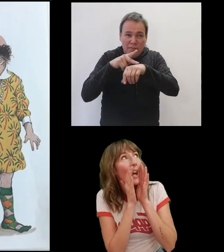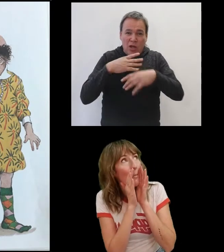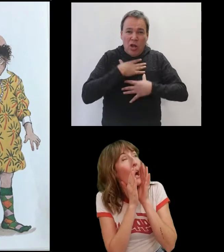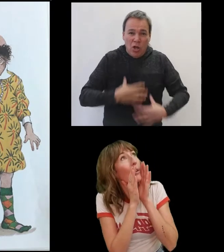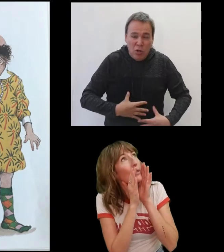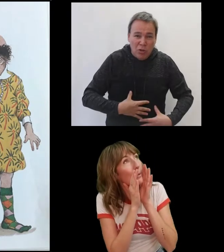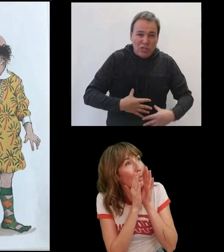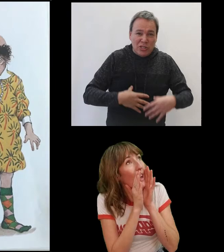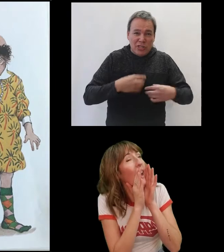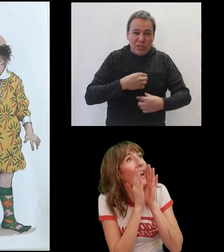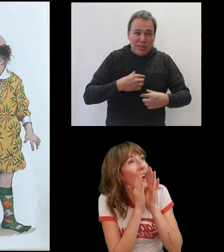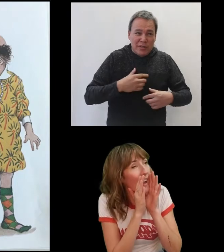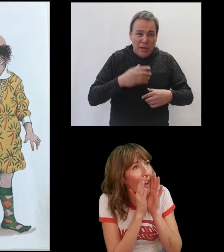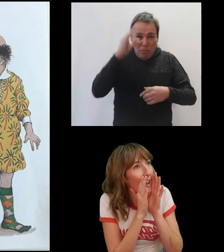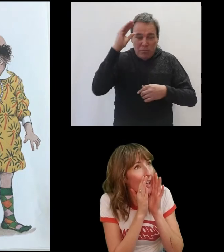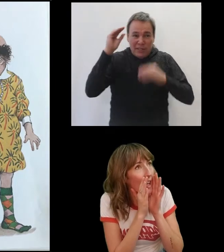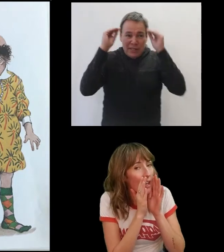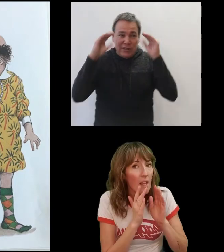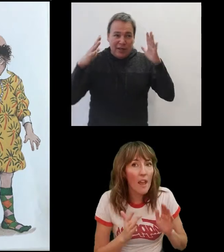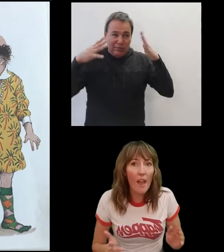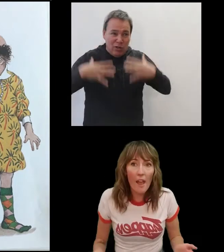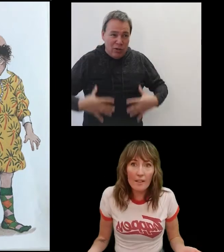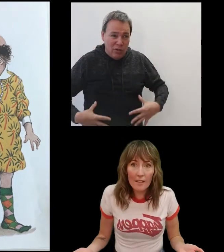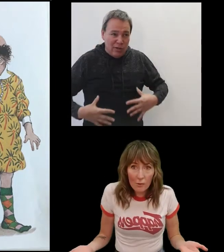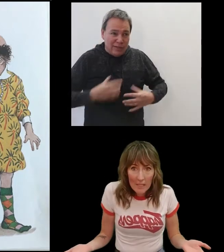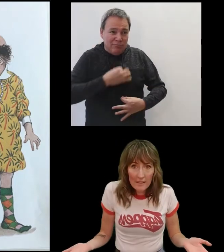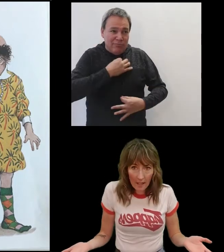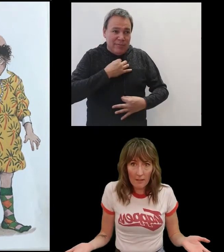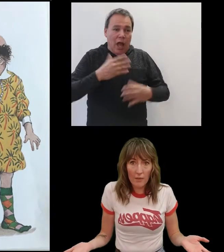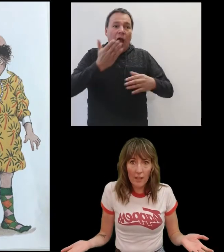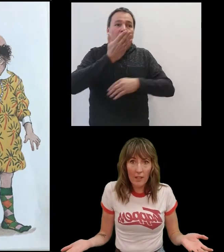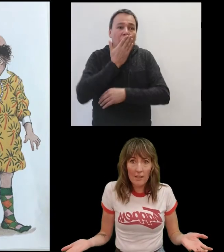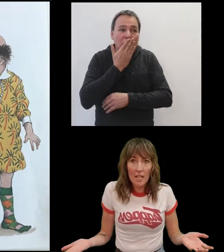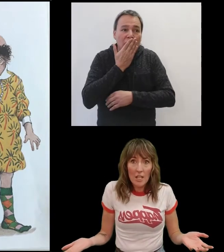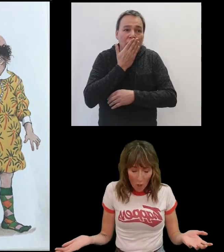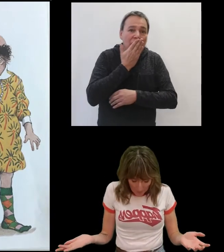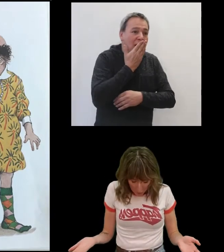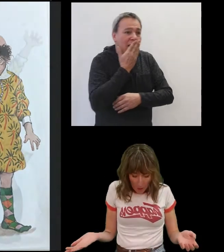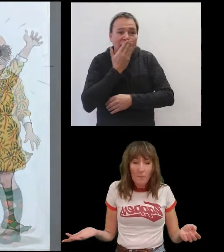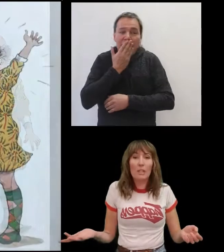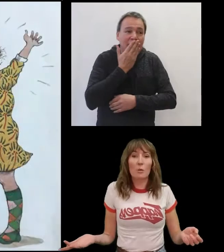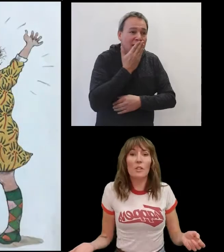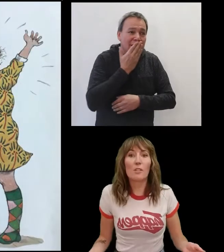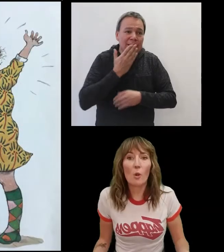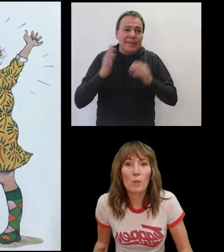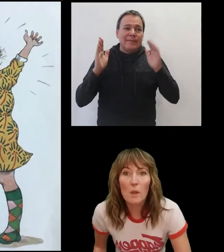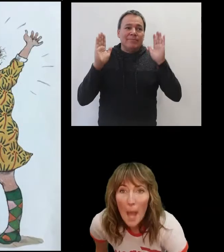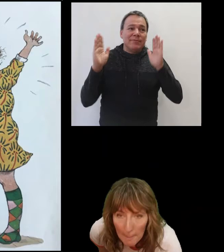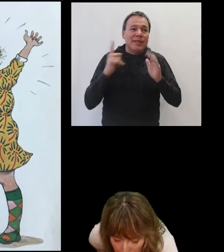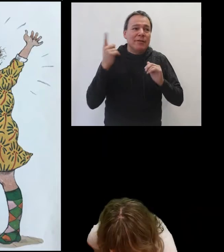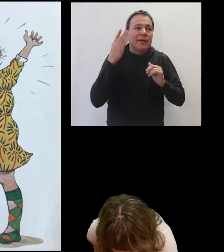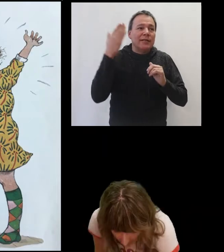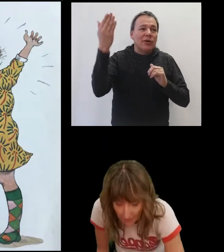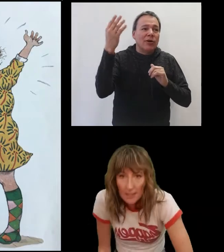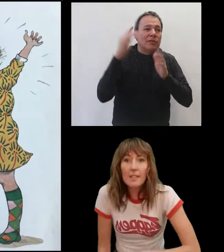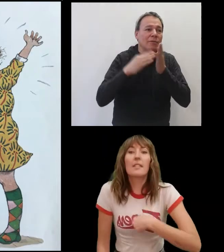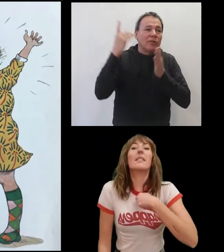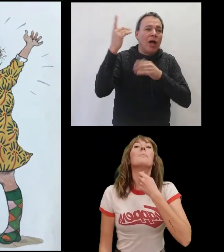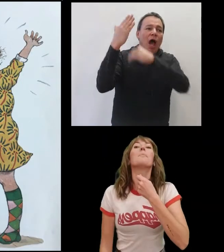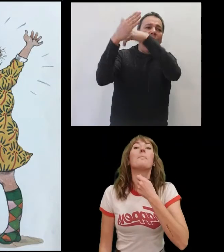"Thomas, come out and play." And then in 1 second flat, Thomas jumped into his snowsuit